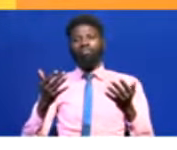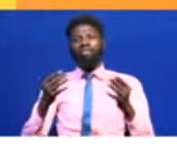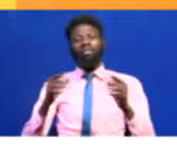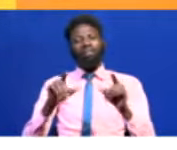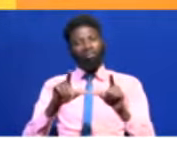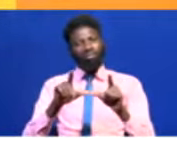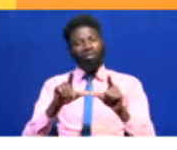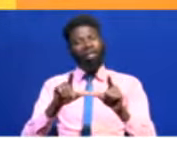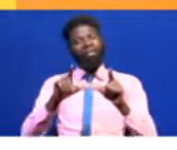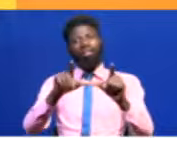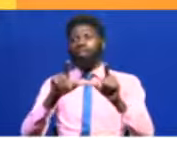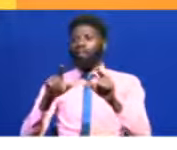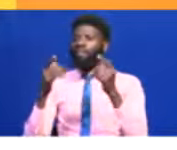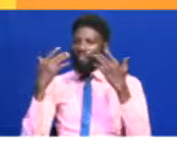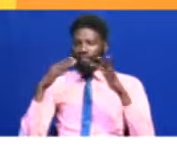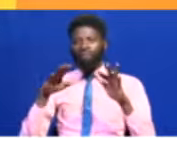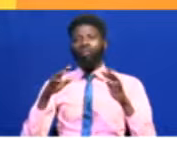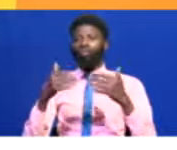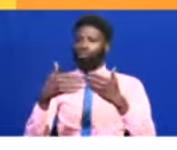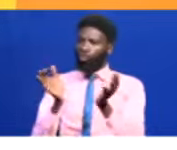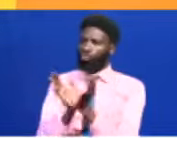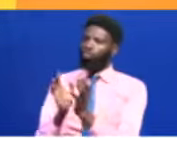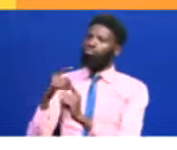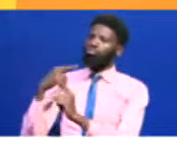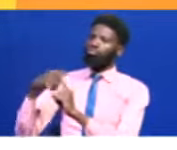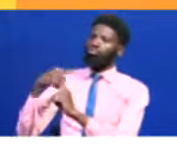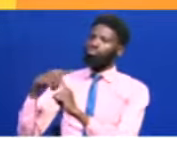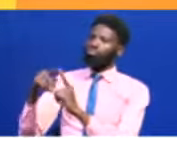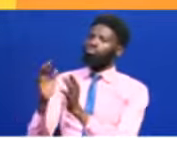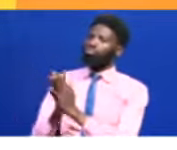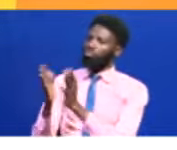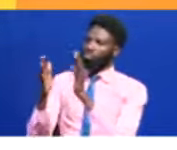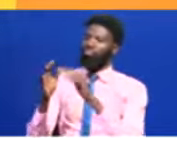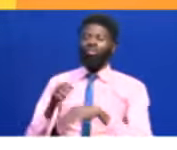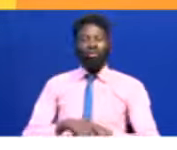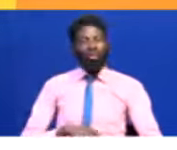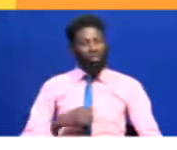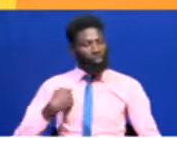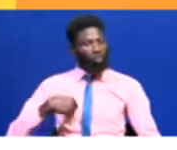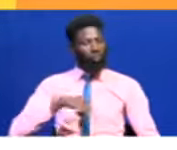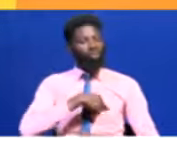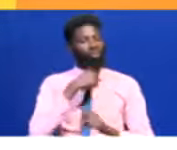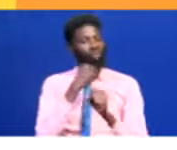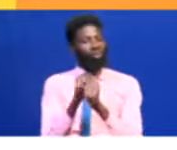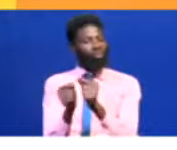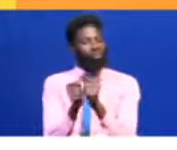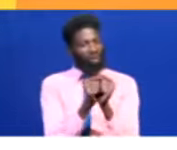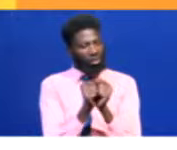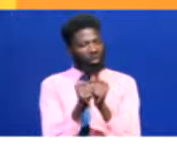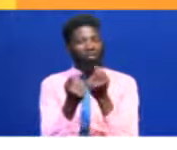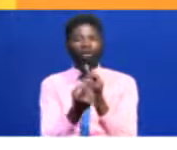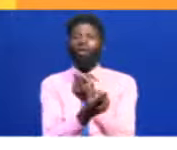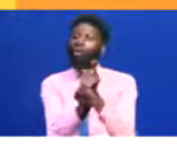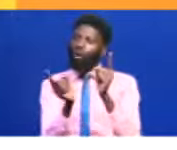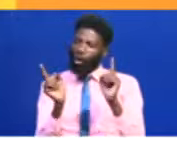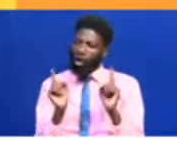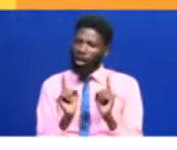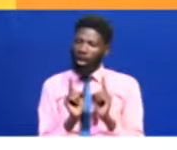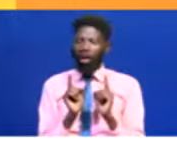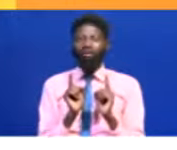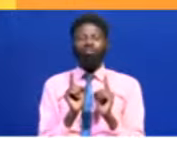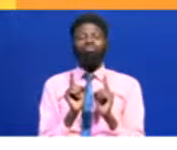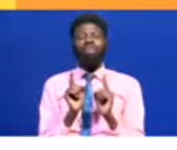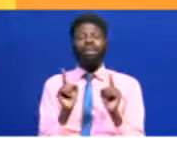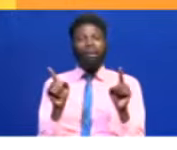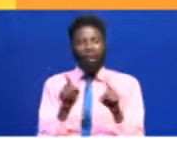as those communities are concerned. So this is a concerted effort where all of us are working together and